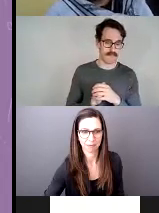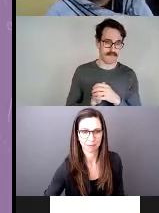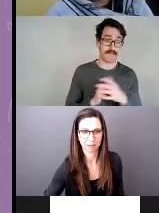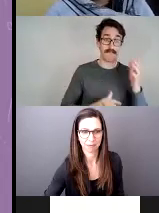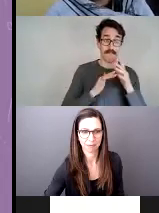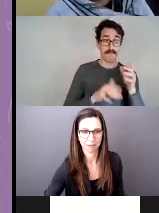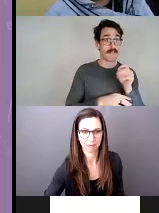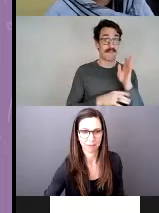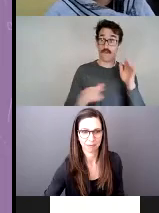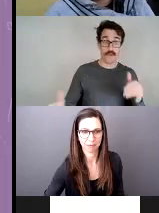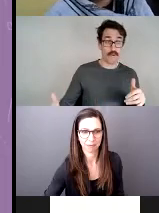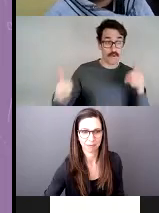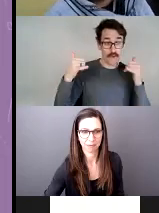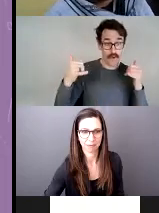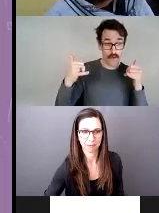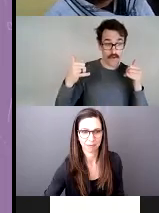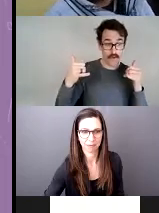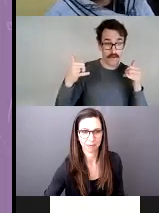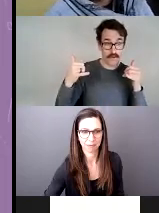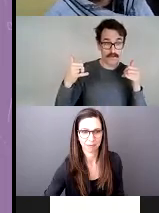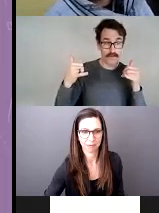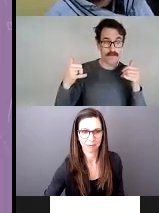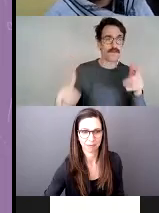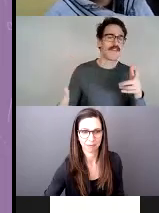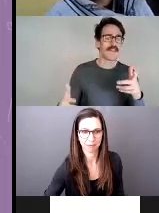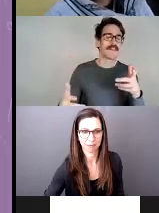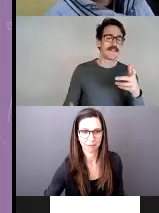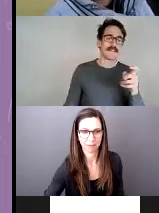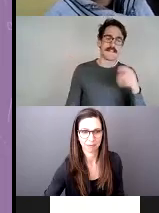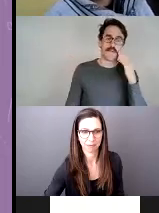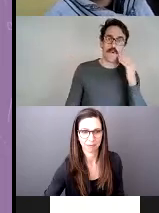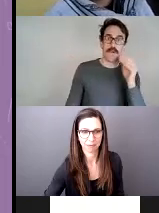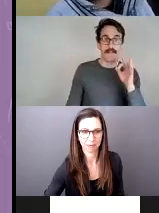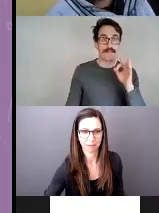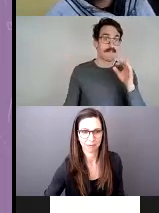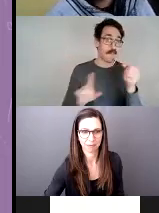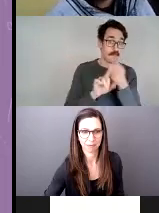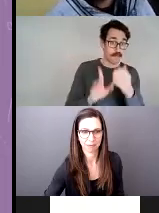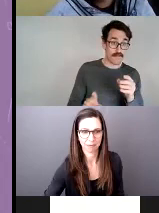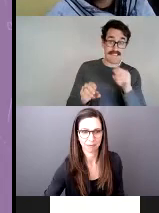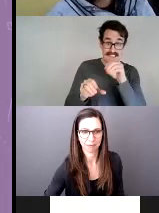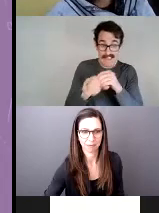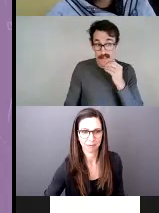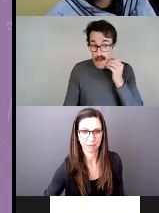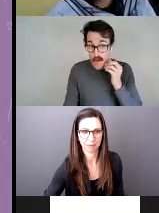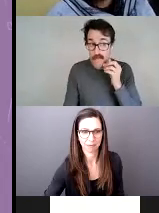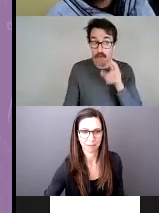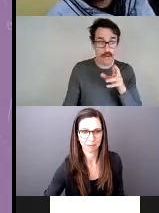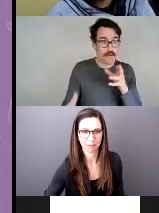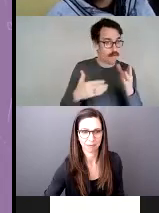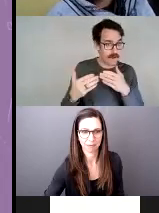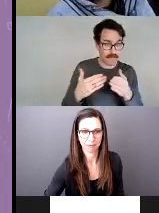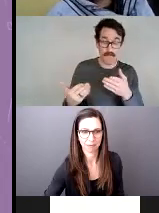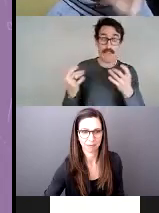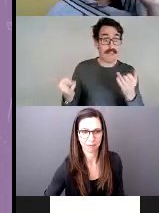call us, we ask the abusers not to be in the home. But now because of COVID, they're in the home. So we're trying to figure out, are you in a safe place, whether it's in the